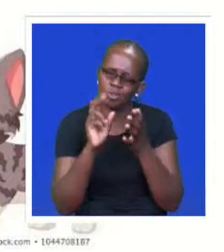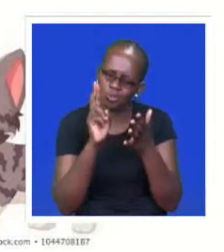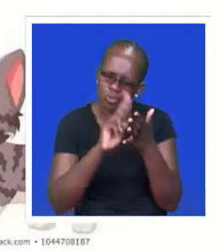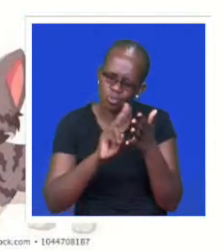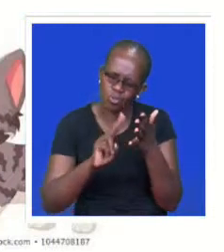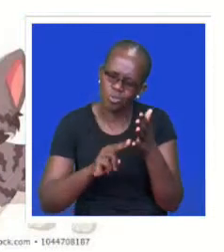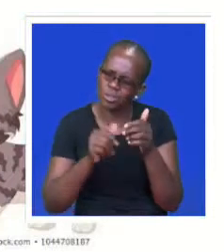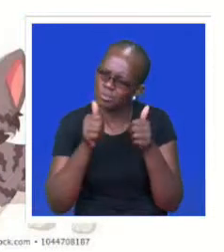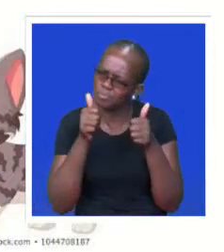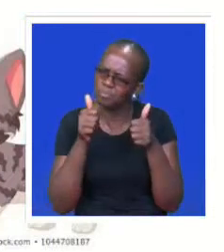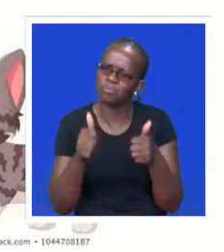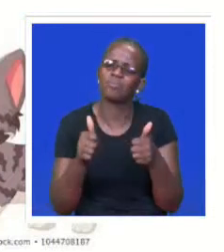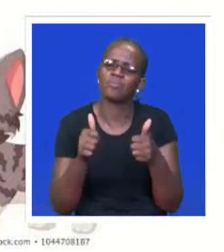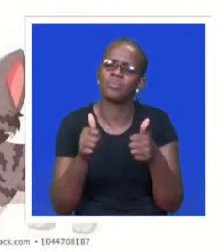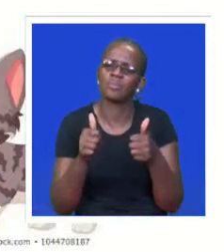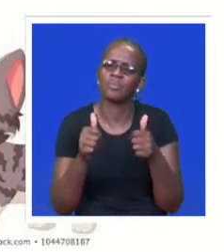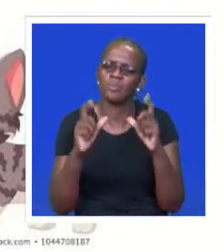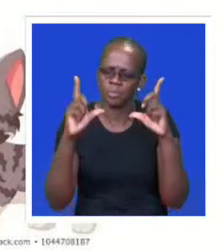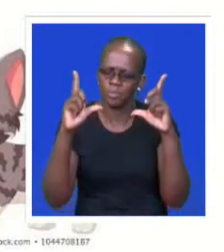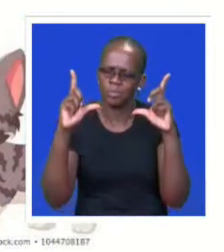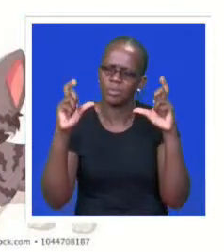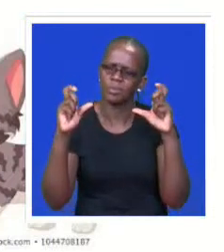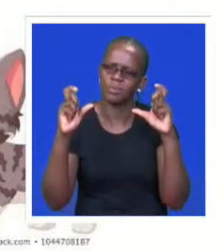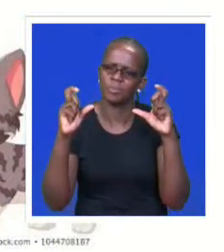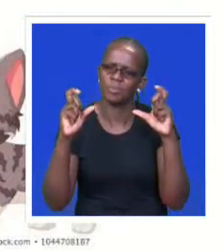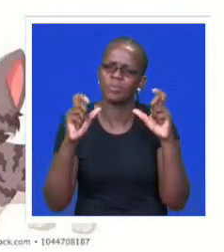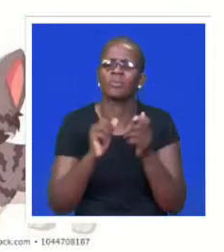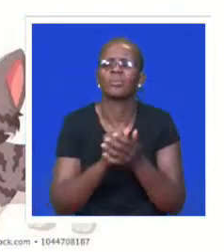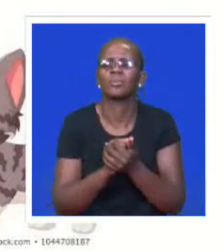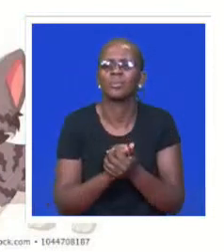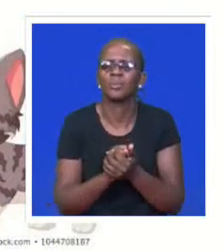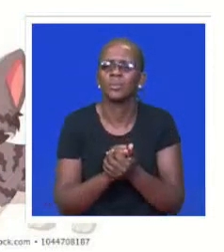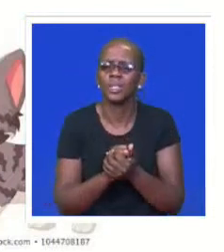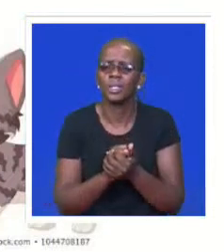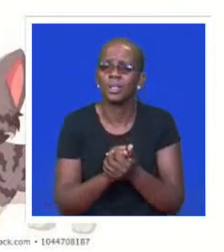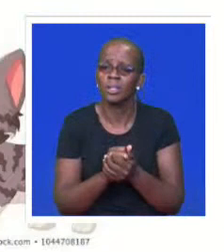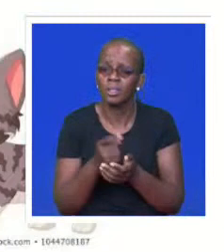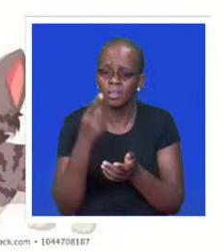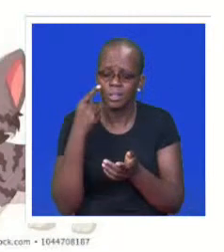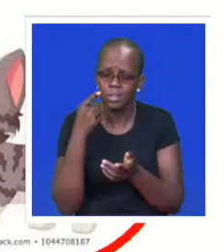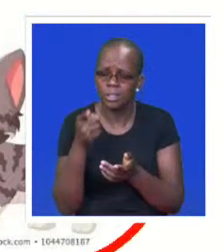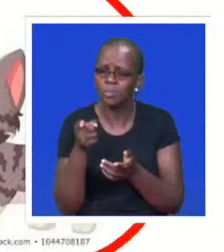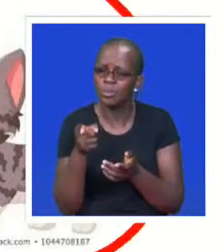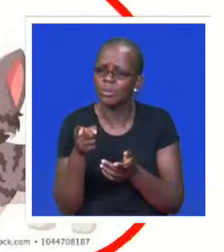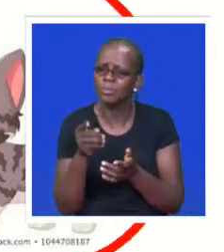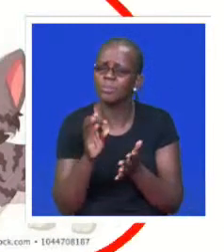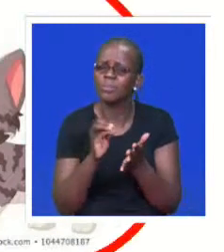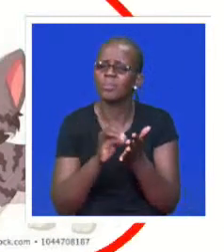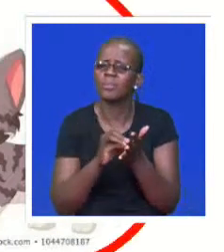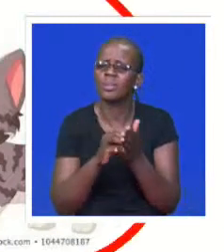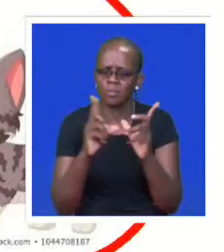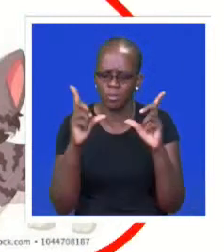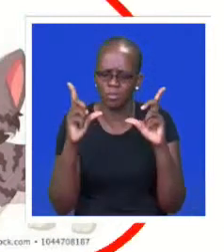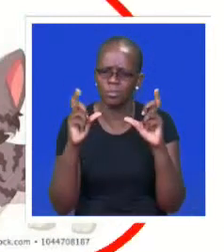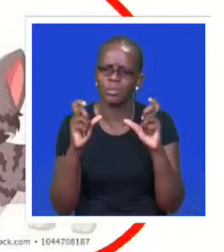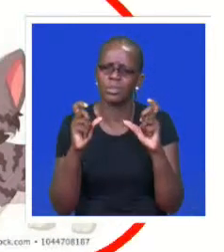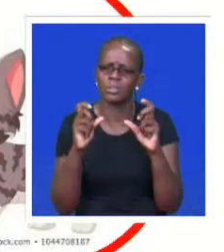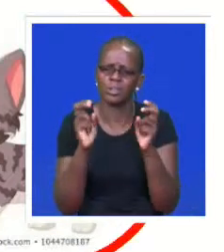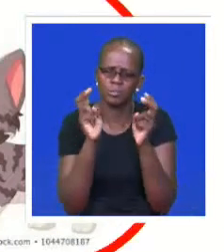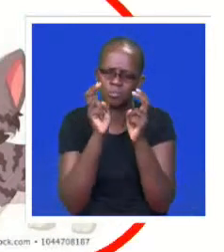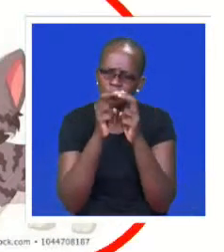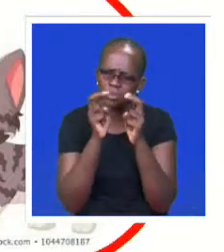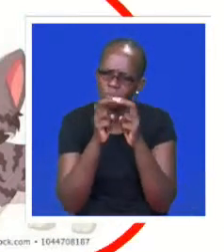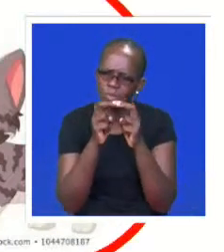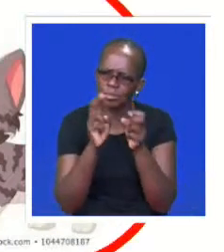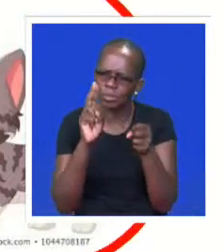pictures. Yes, they are. We've got a picture of a mouse there and a picture of a cat. Let us start with the mouse